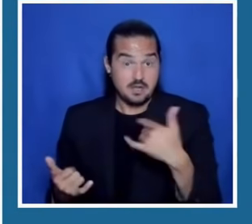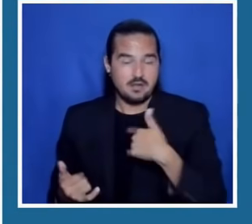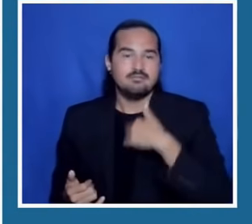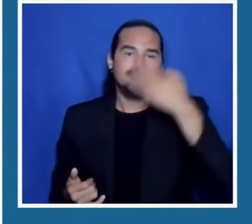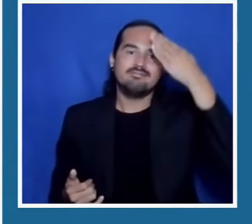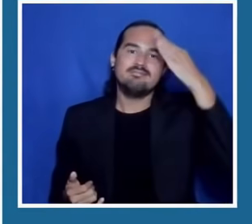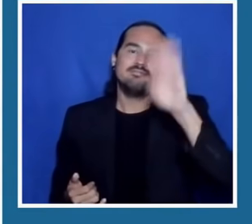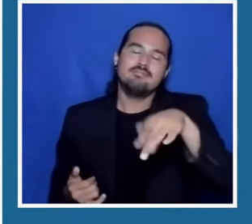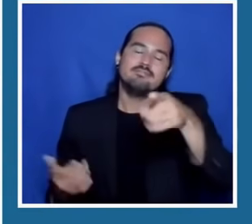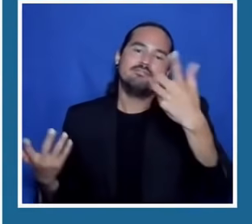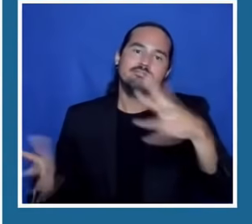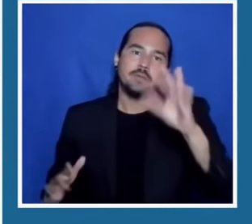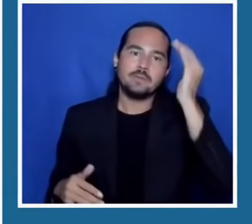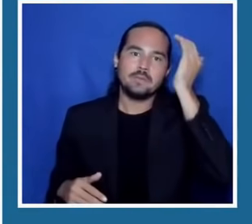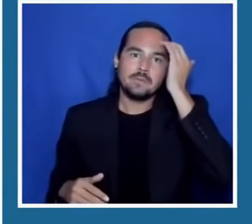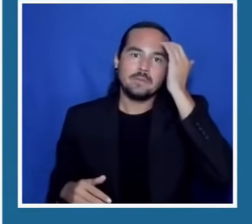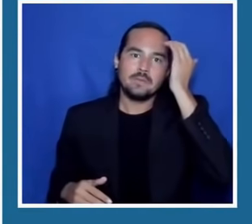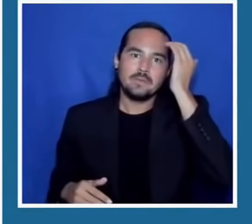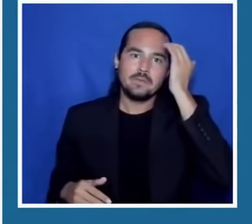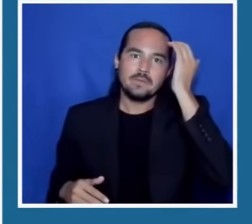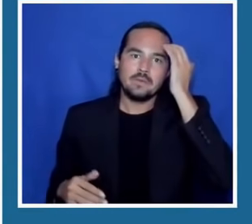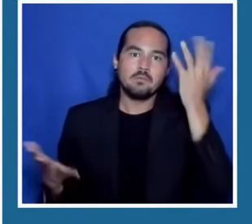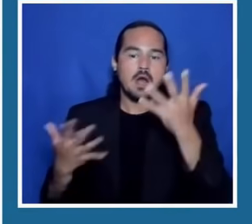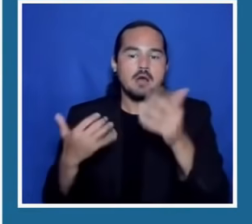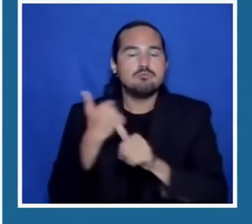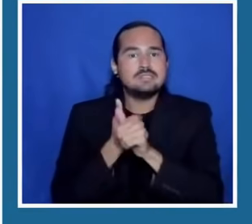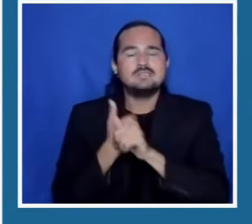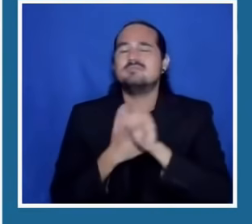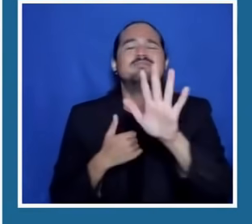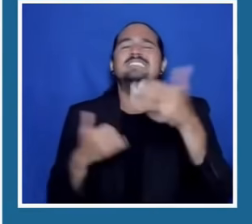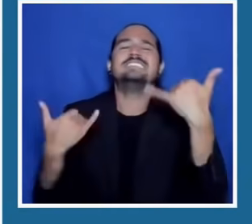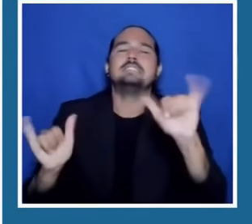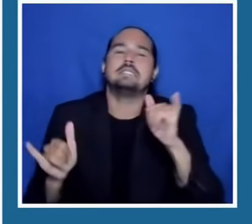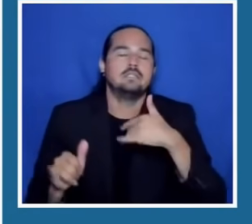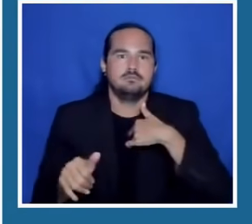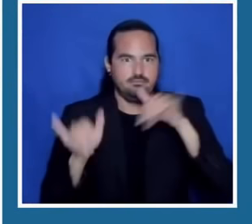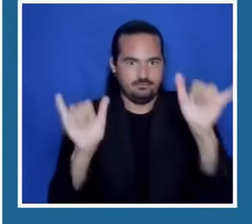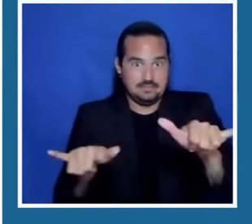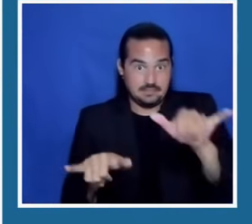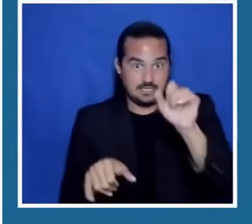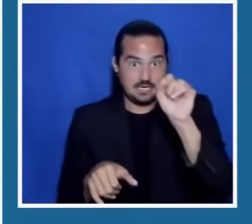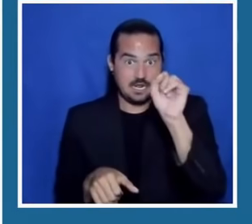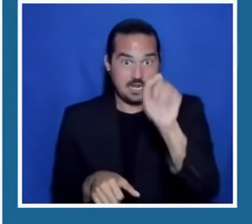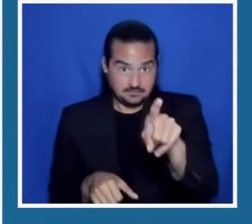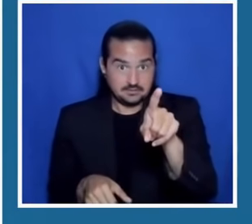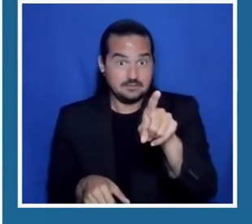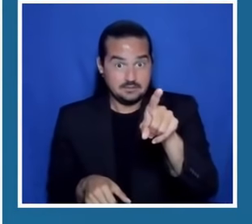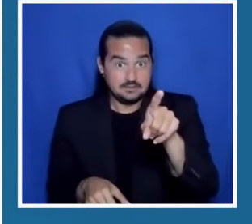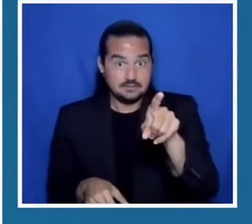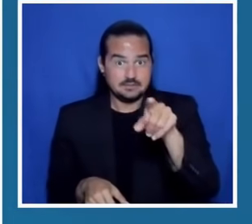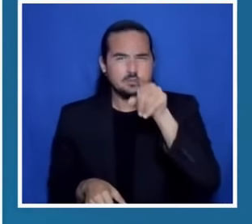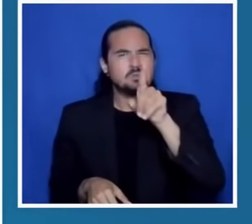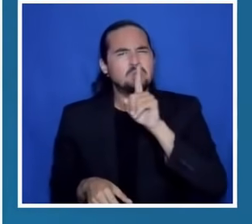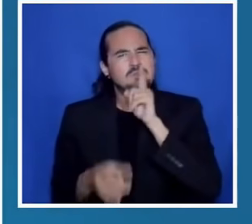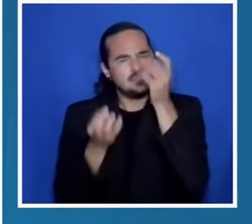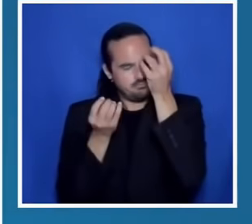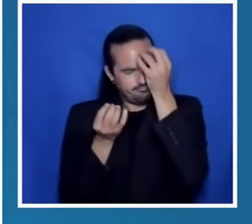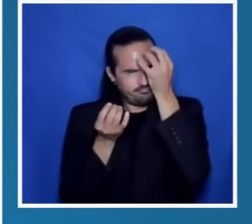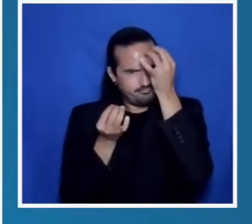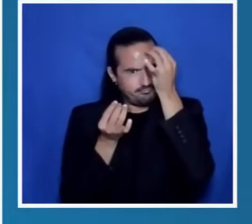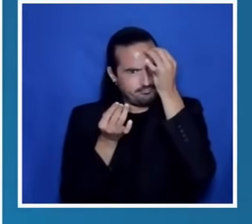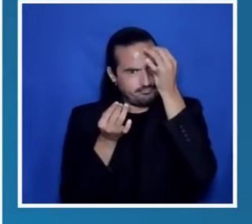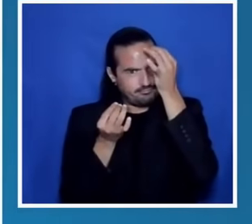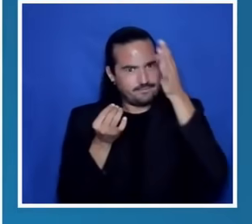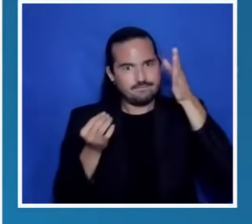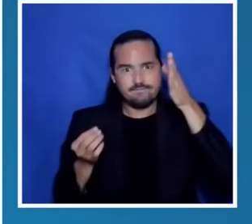you nonetheless to reconcile a fundamental fact. The future is not just something to experience. The future